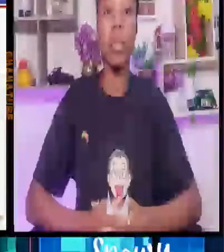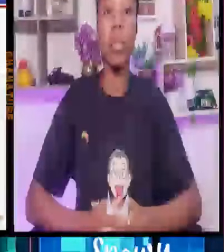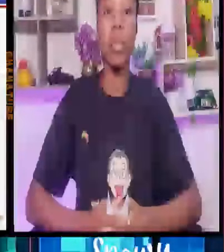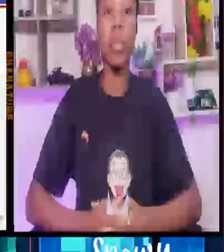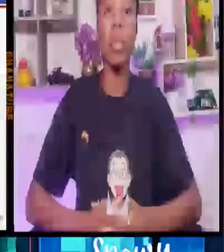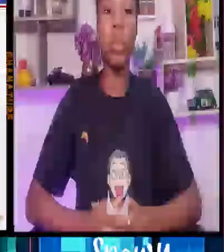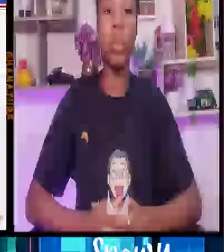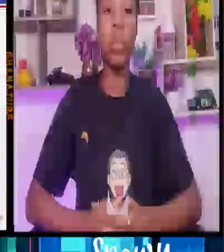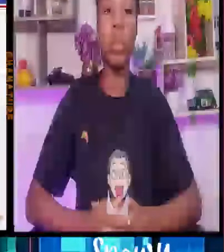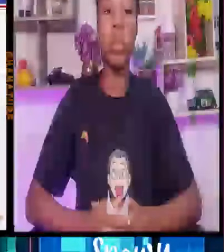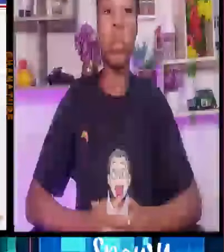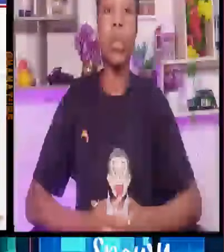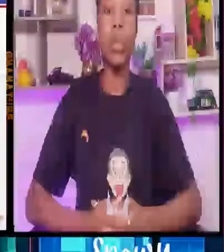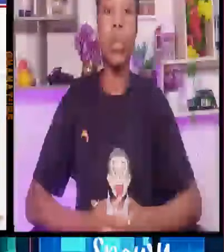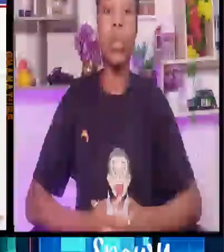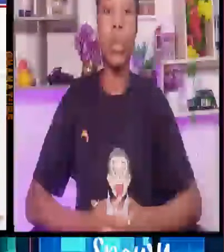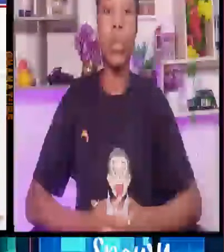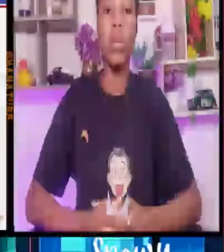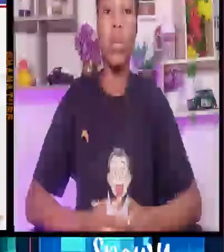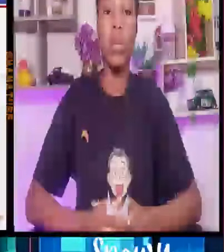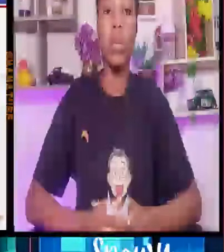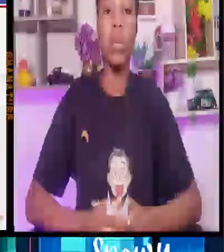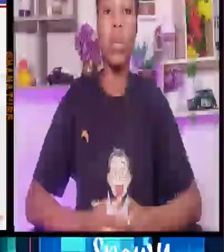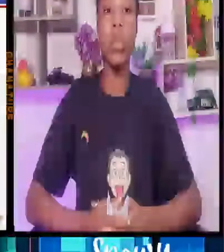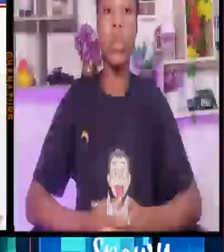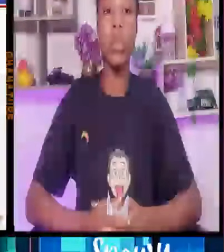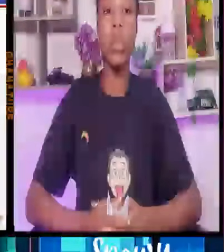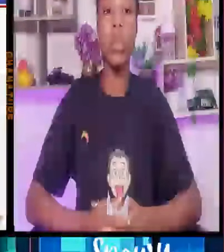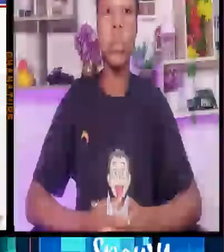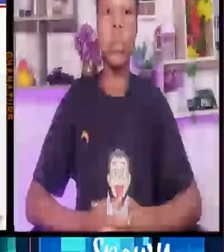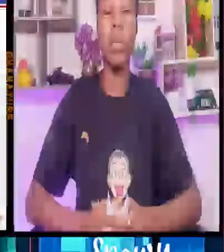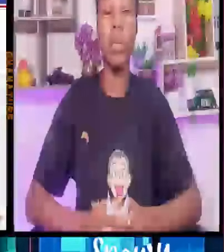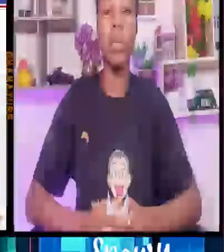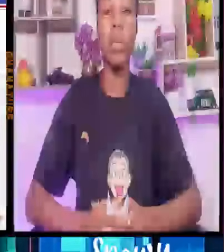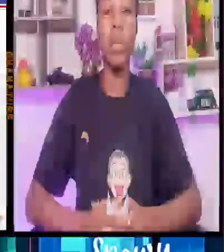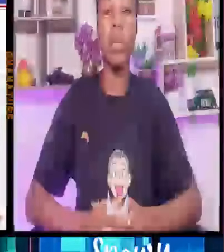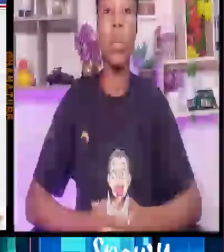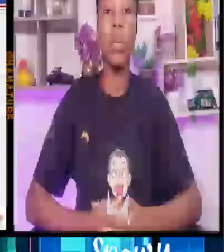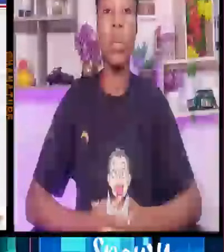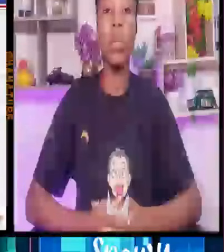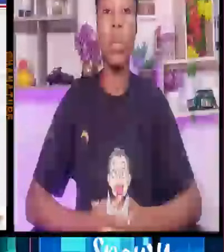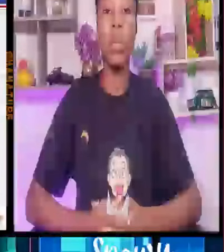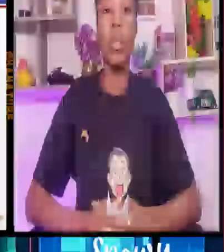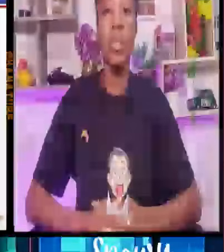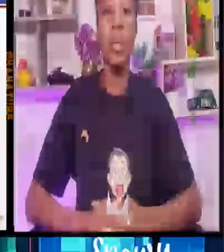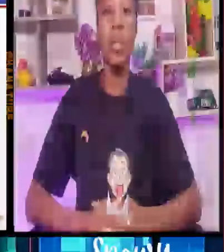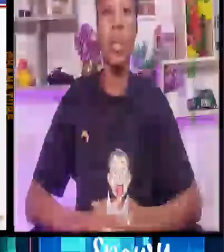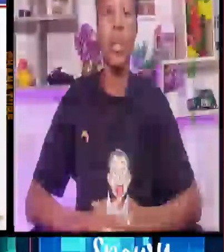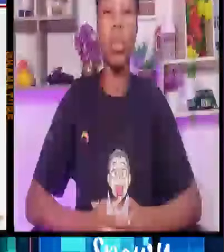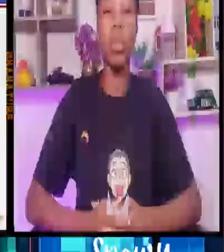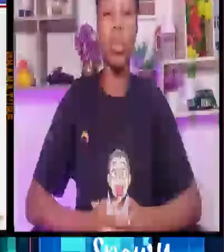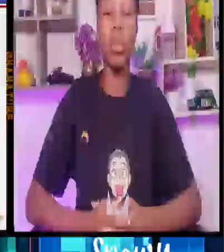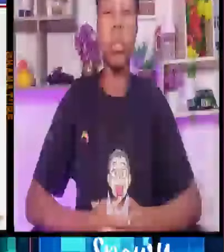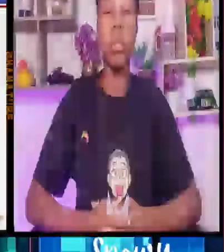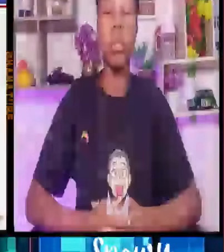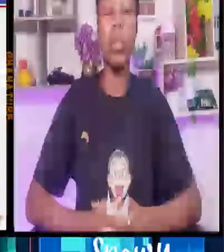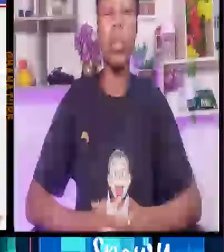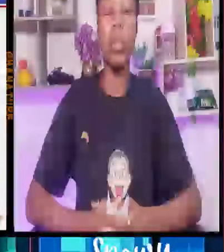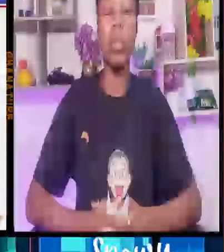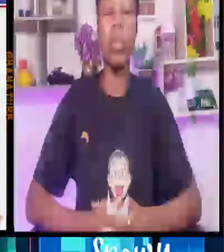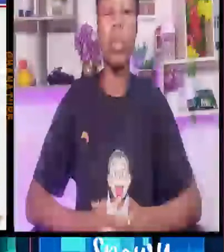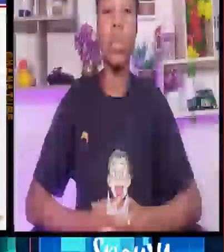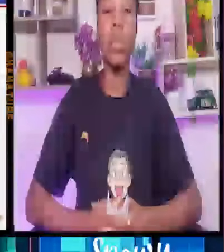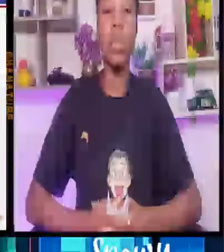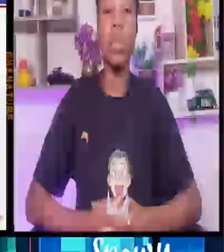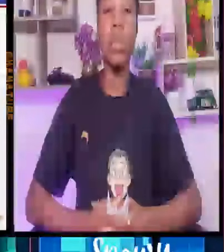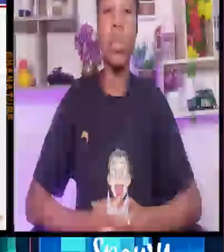with a 94%. And then when we got to 2023, 61% for Bawumia, which is where